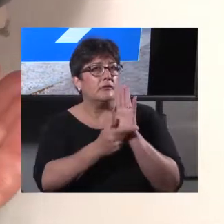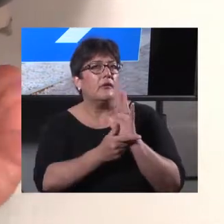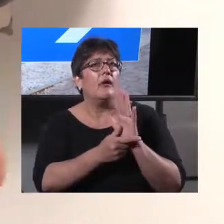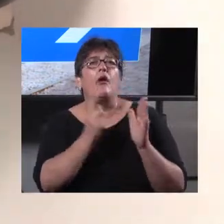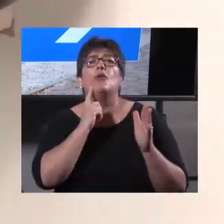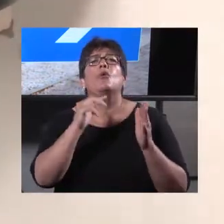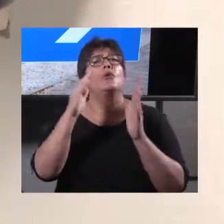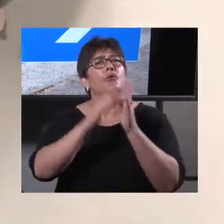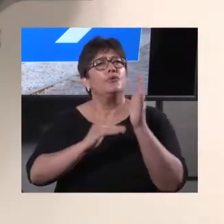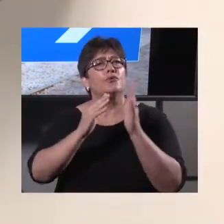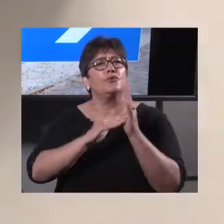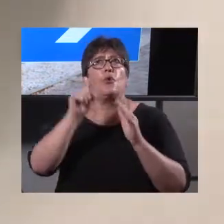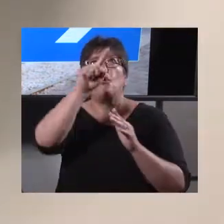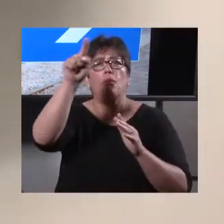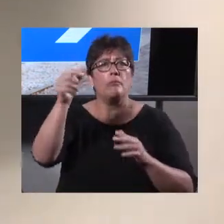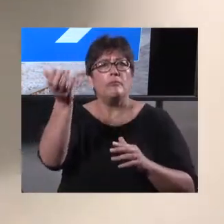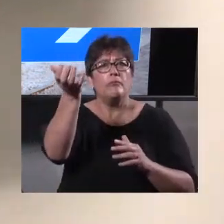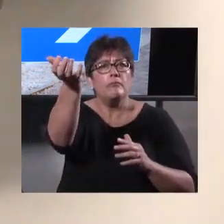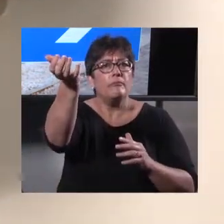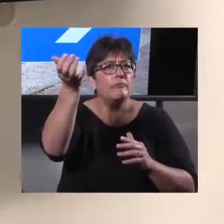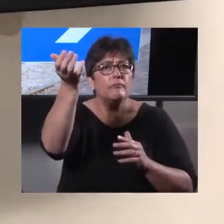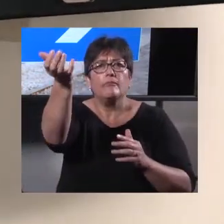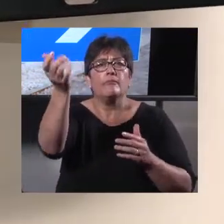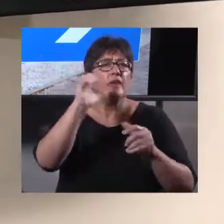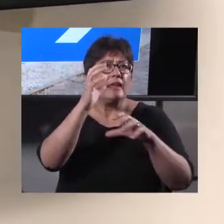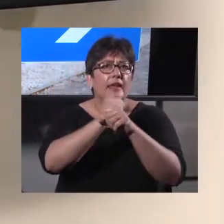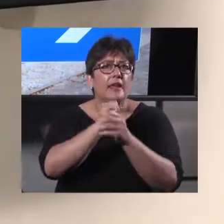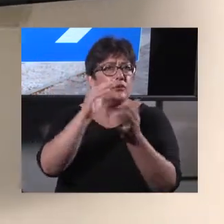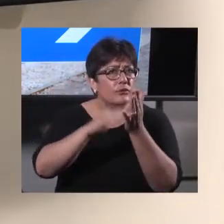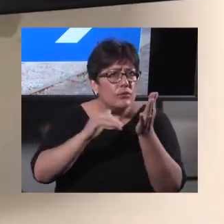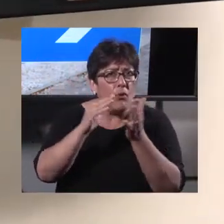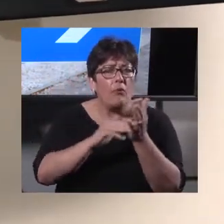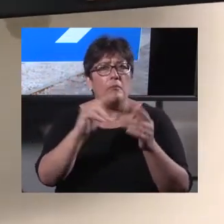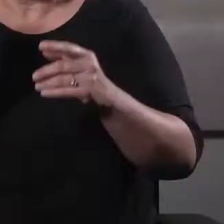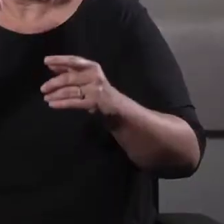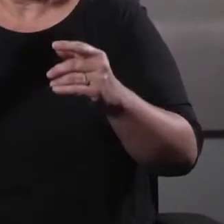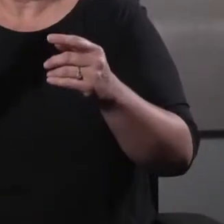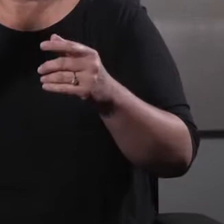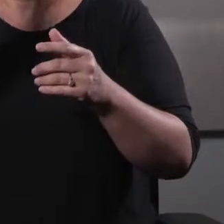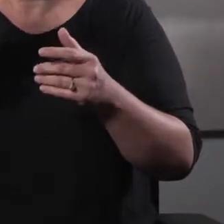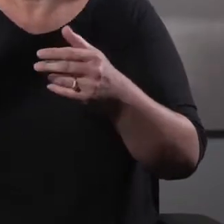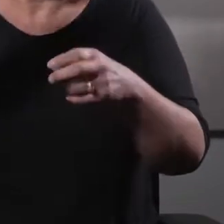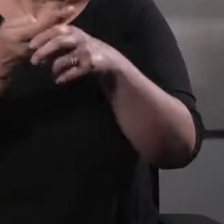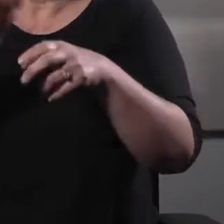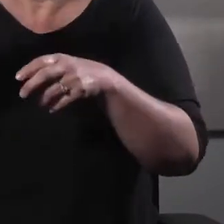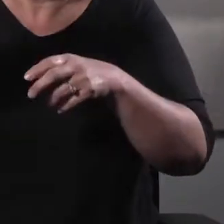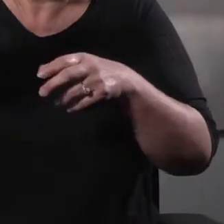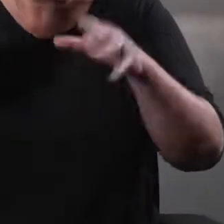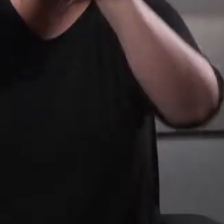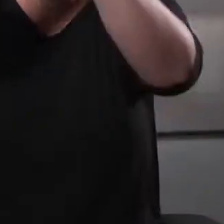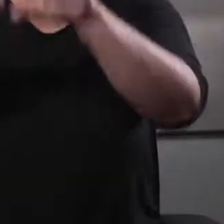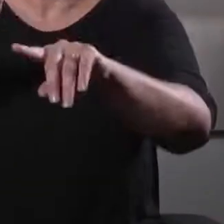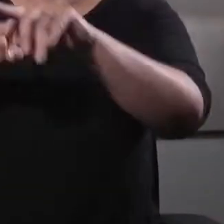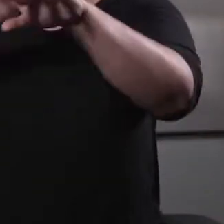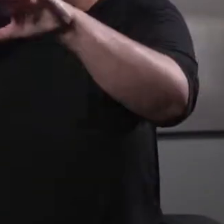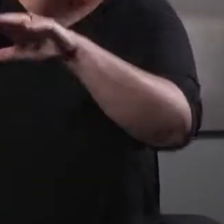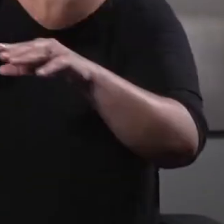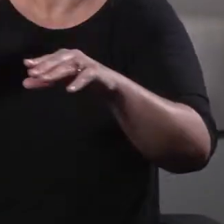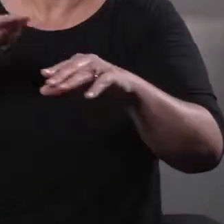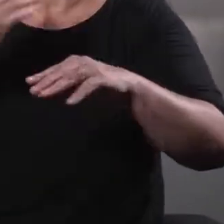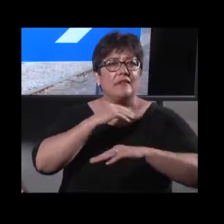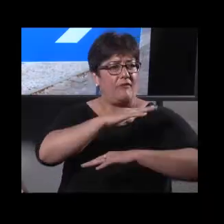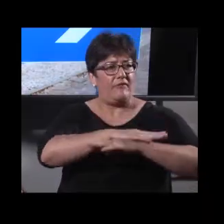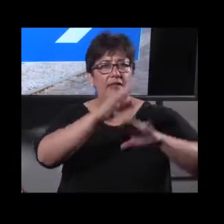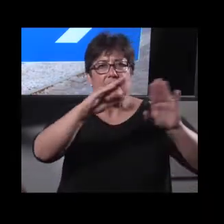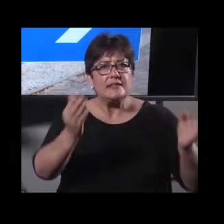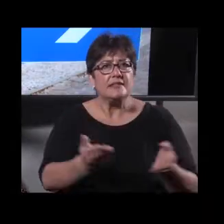sink in order to access soap dispensers or to be able to dry your hands, it's very dangerous and sometimes just not reachable, period. So those need to